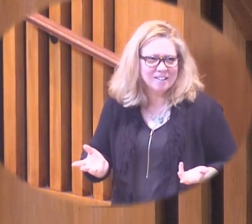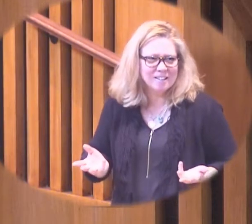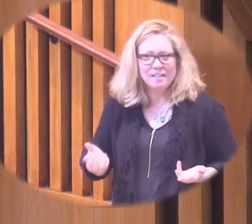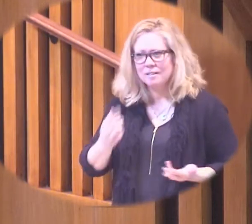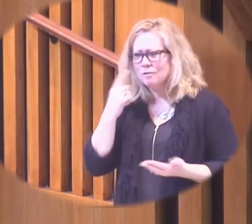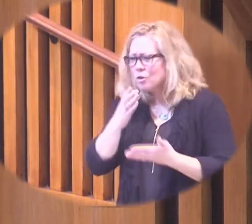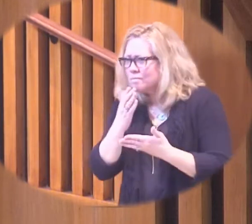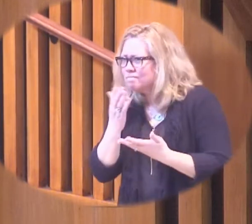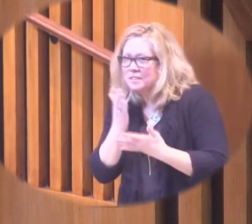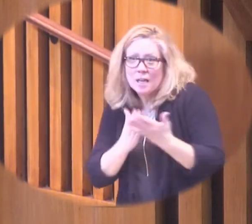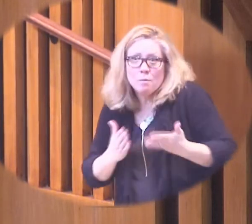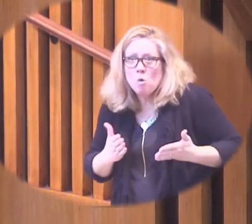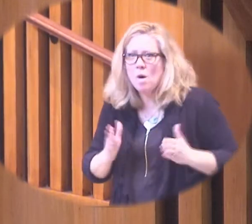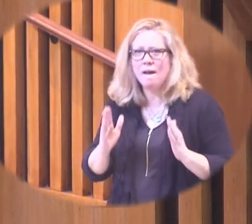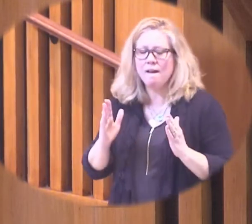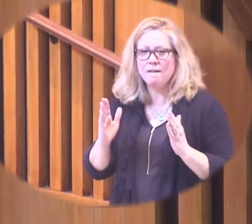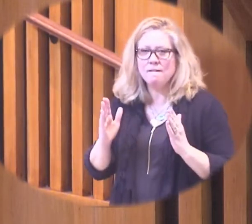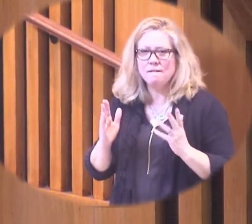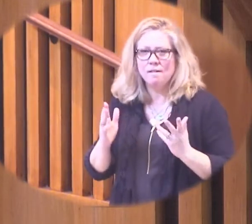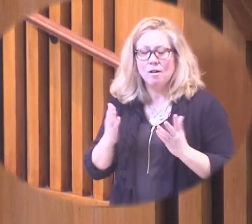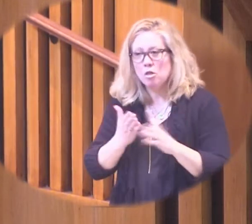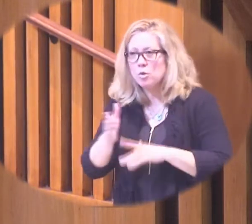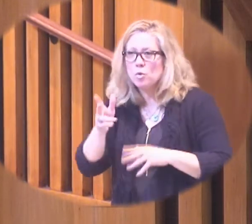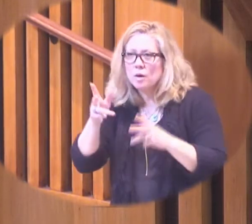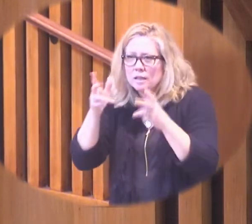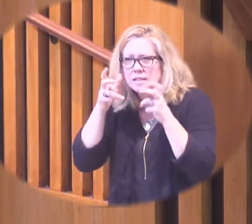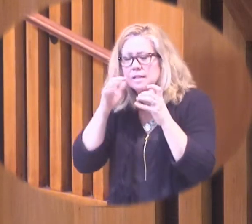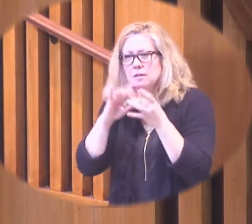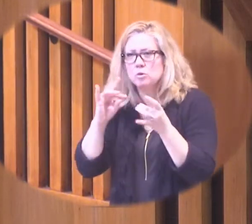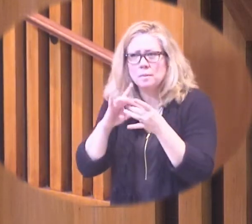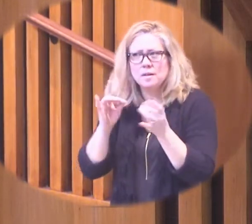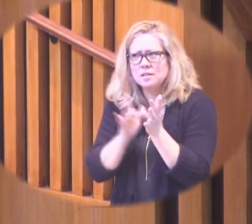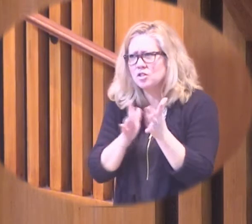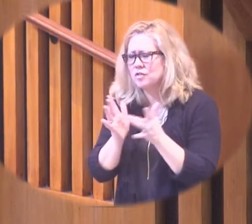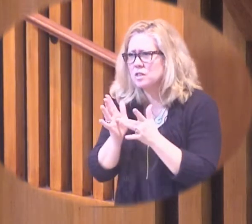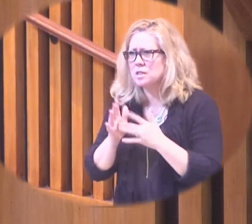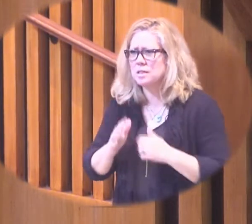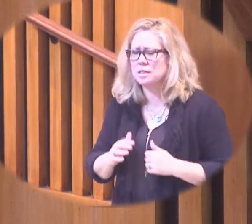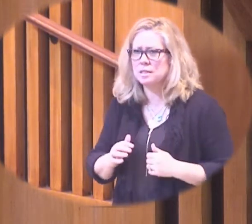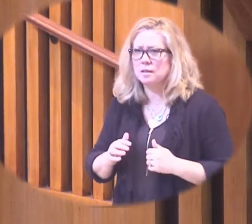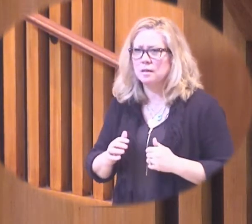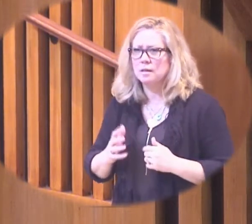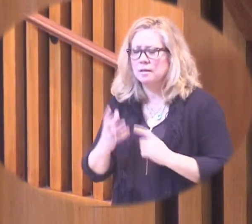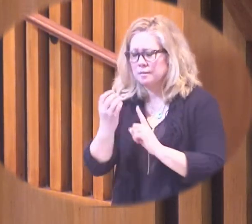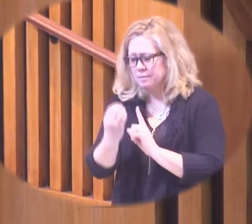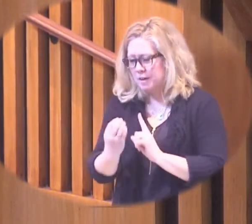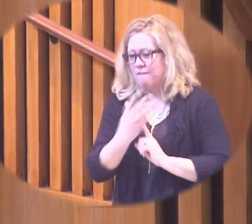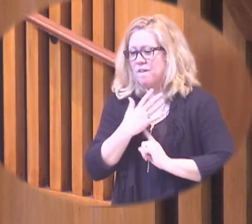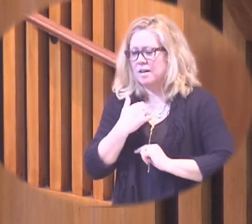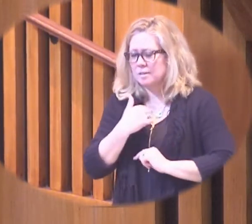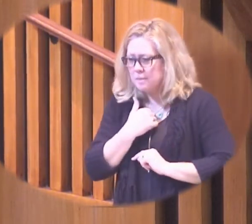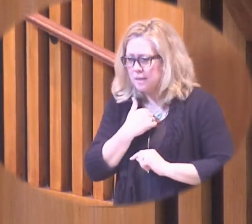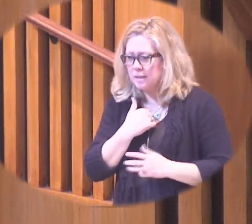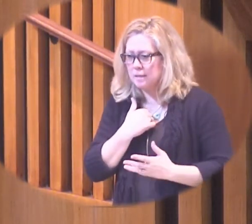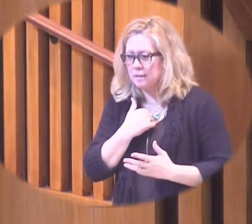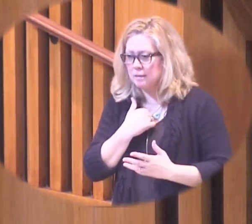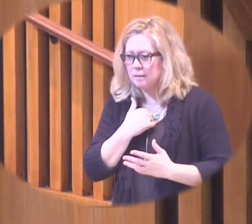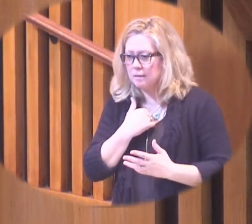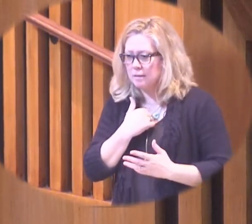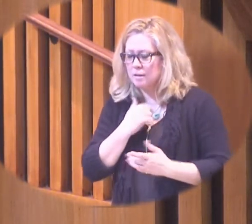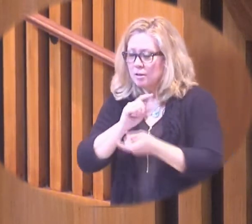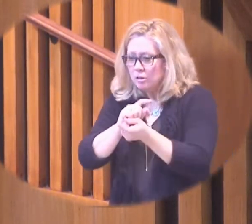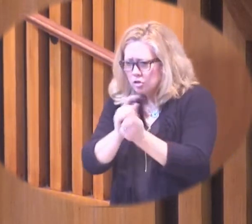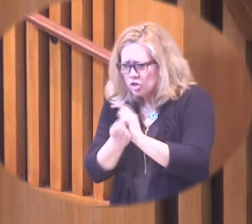in some way, that what I hear in the message of Jesus is going to have an effect upon the way I live my